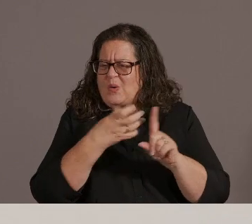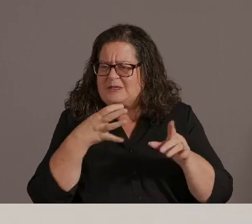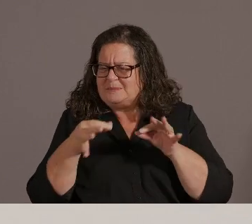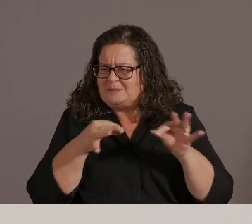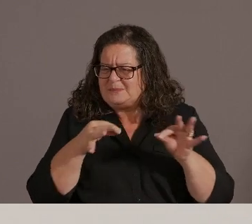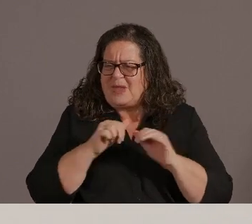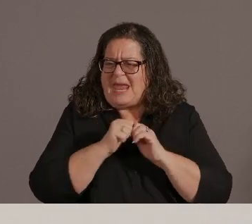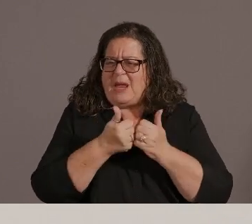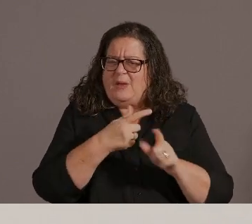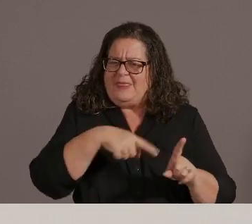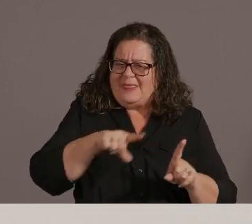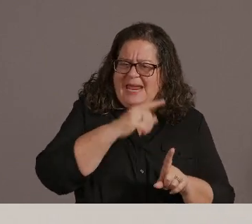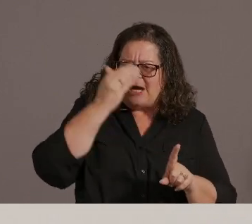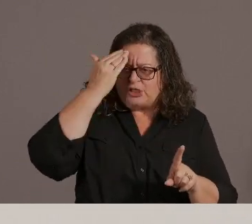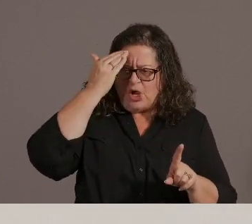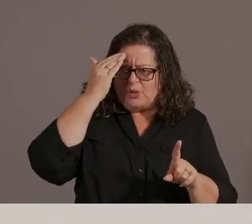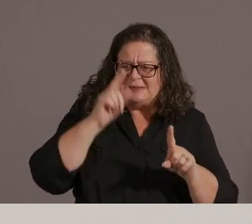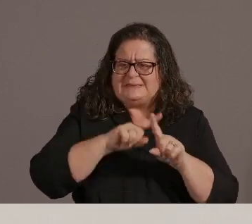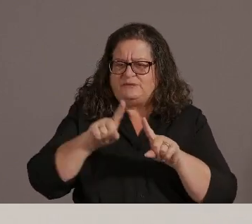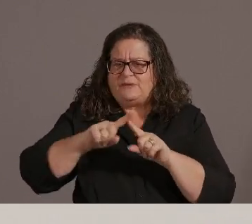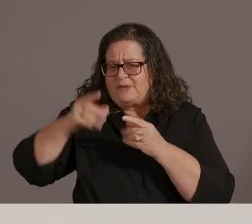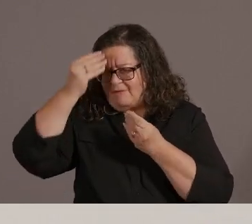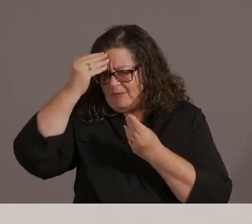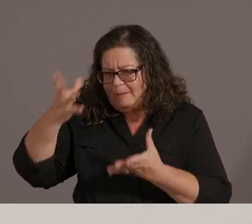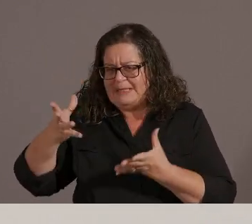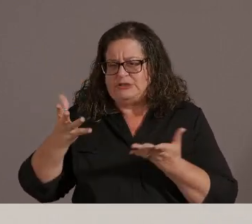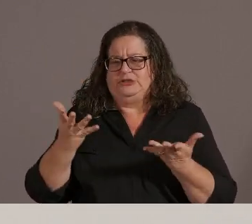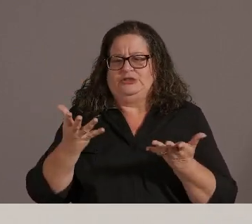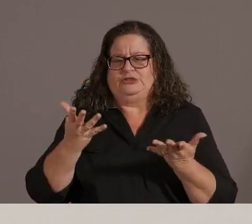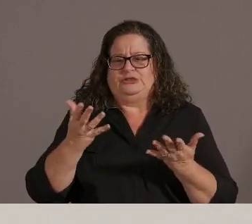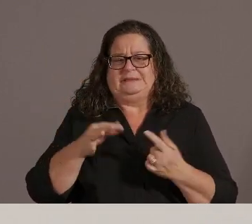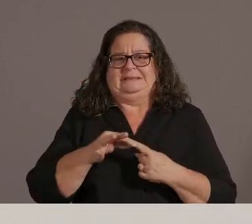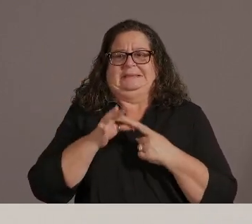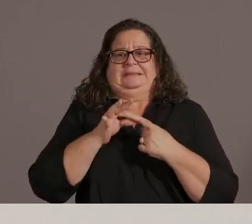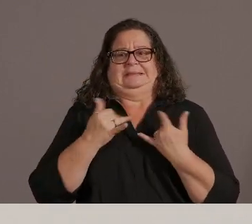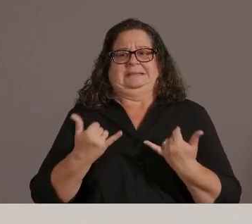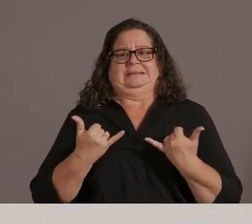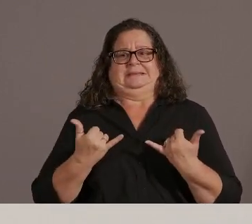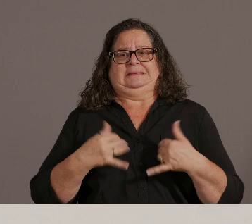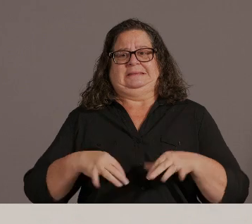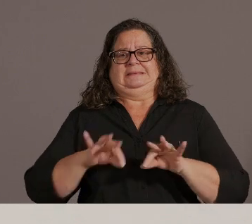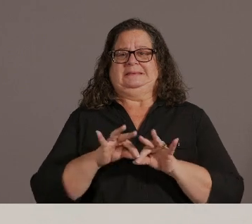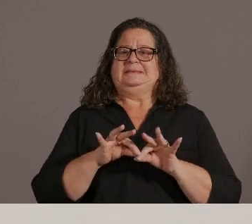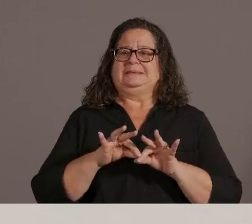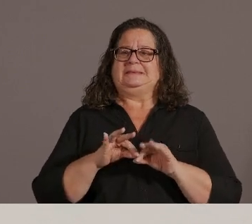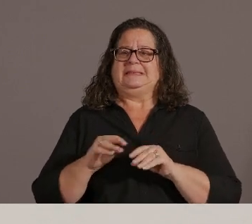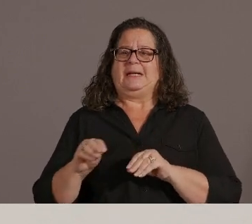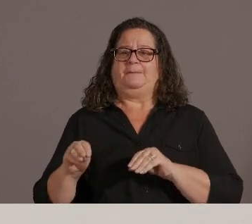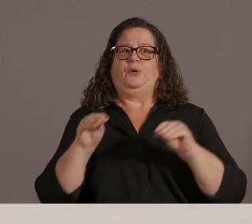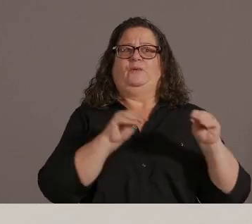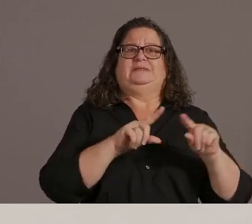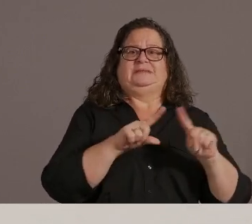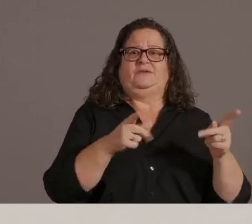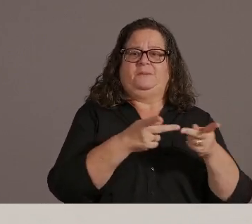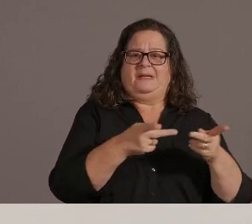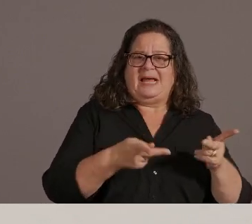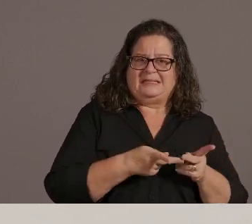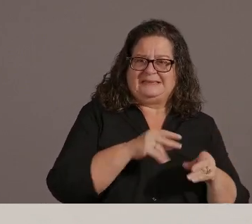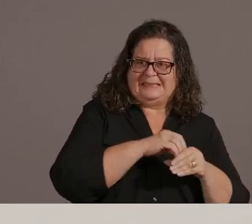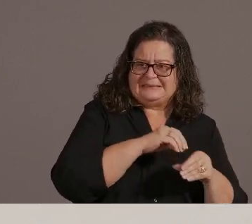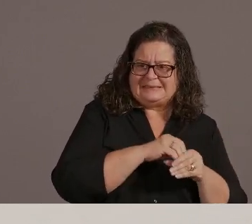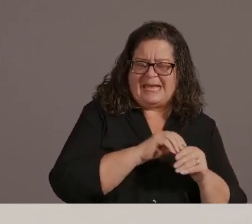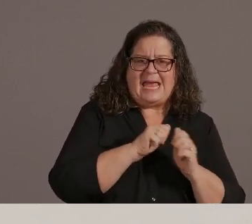different information that's coming out, especially since we're moving into some of those inside places for vaccination sites.